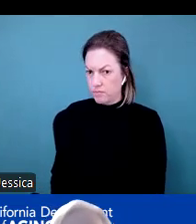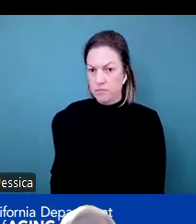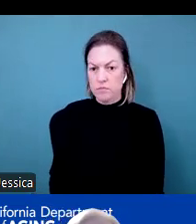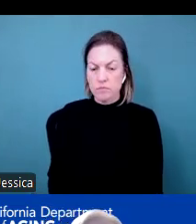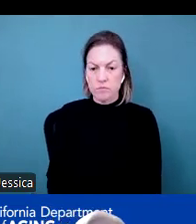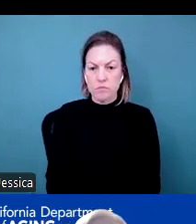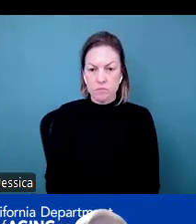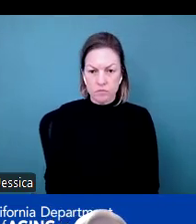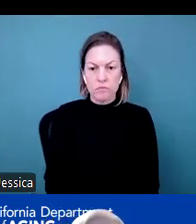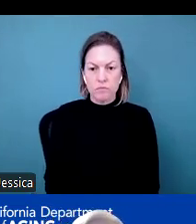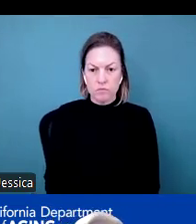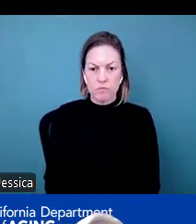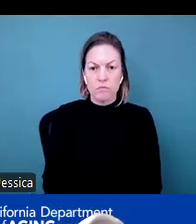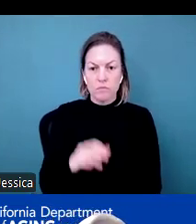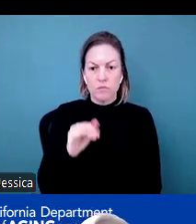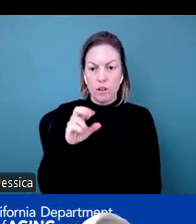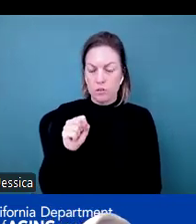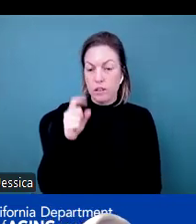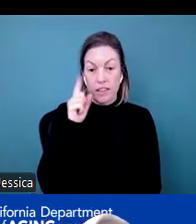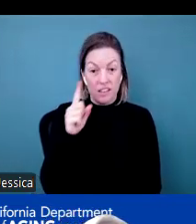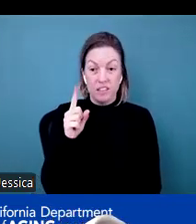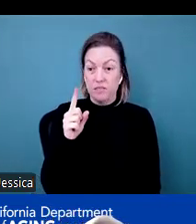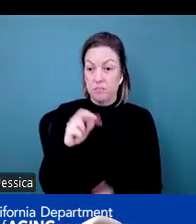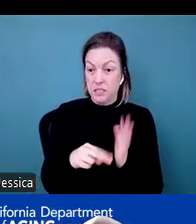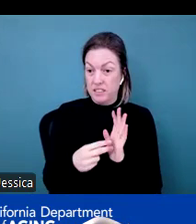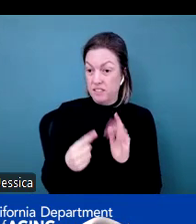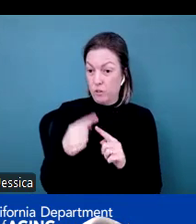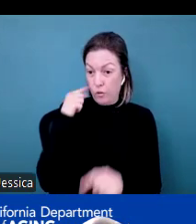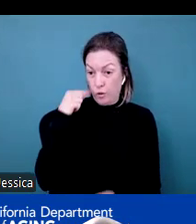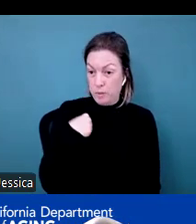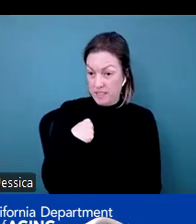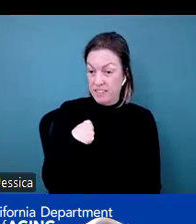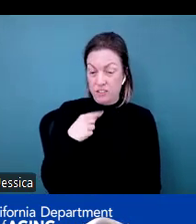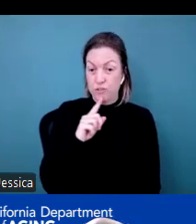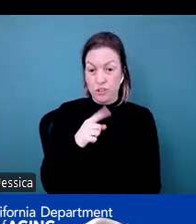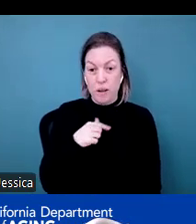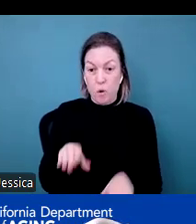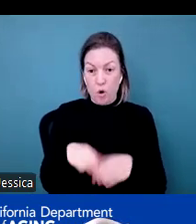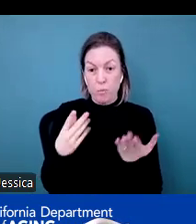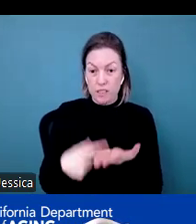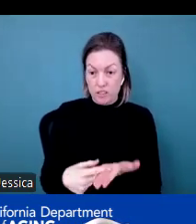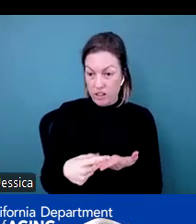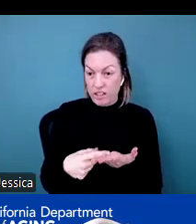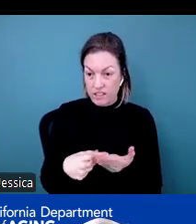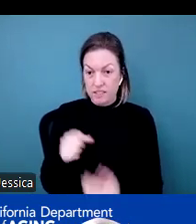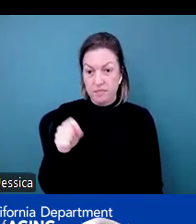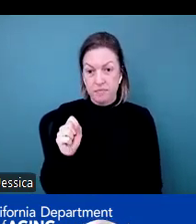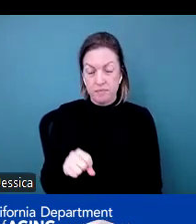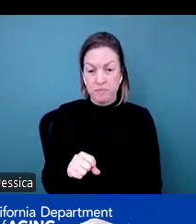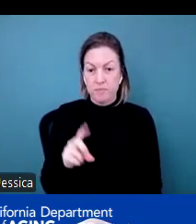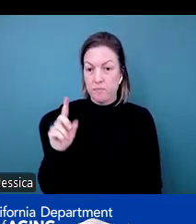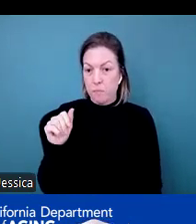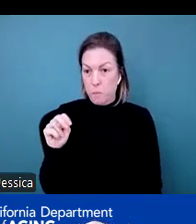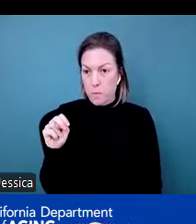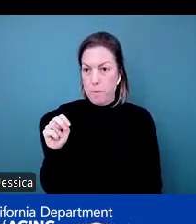I think that goes out to like somebody like me, right? Yeah, I'd be open to talking about it. I'm pretty sure Dan, I'm going to